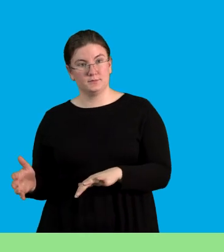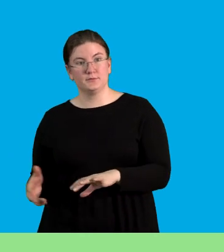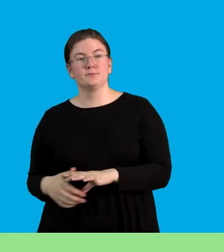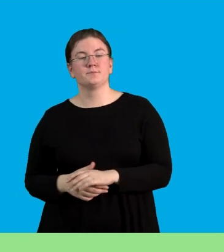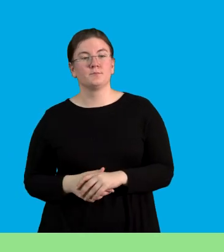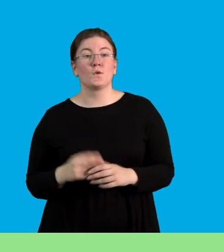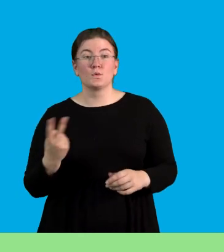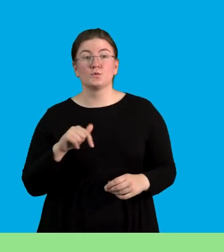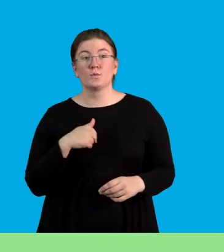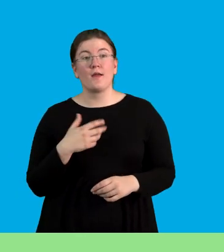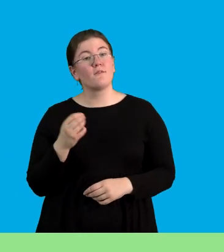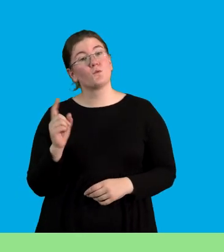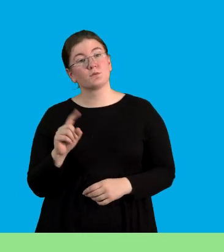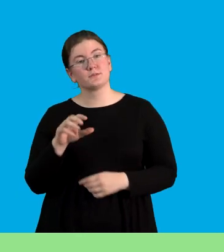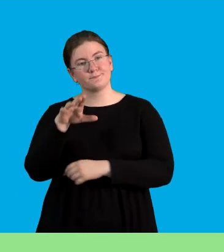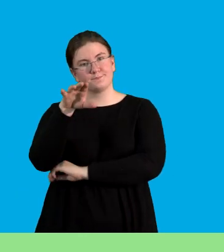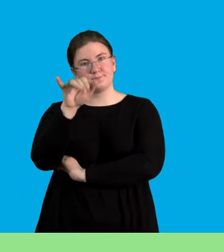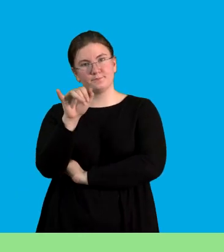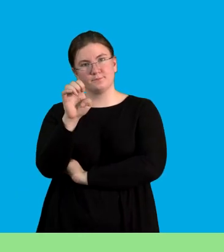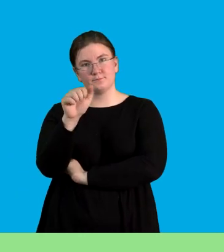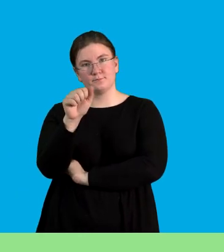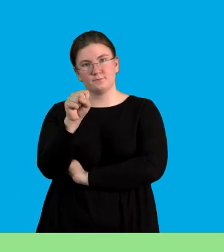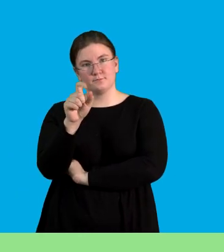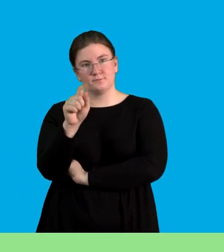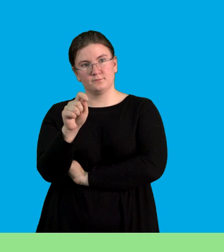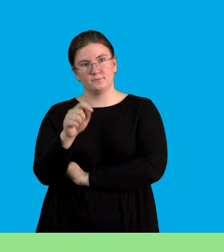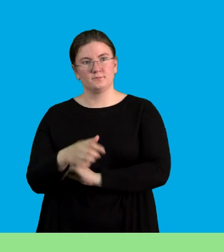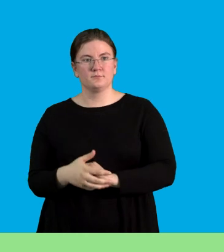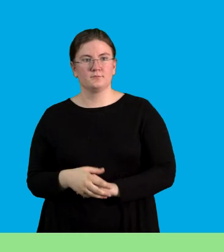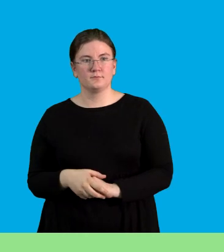Okay, we also have yeast, have